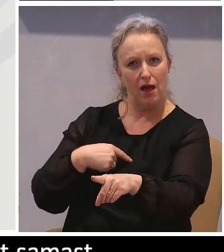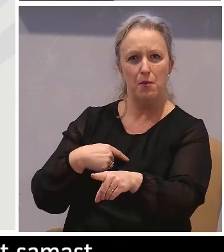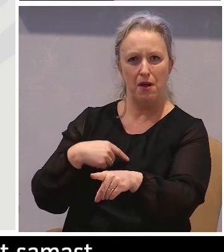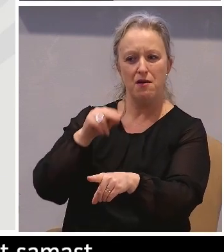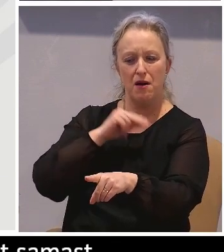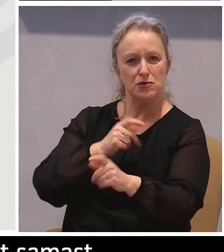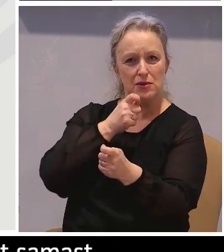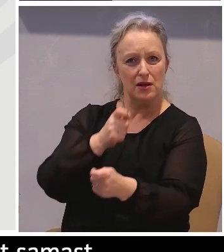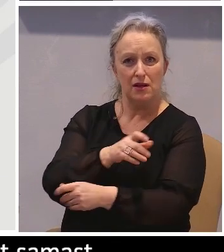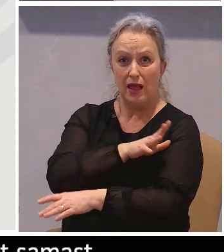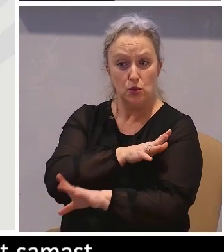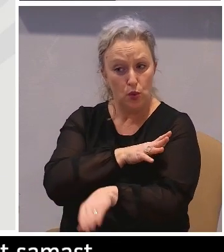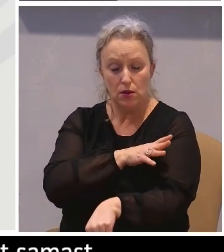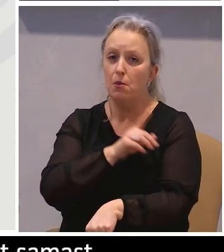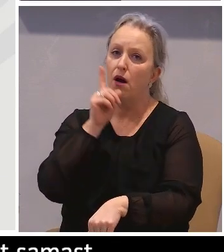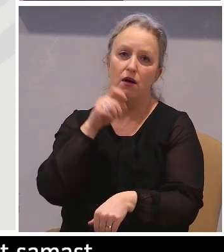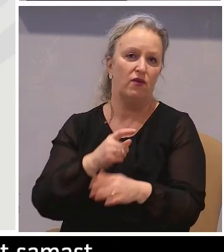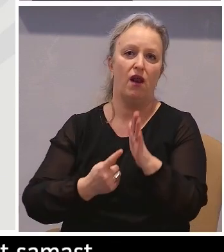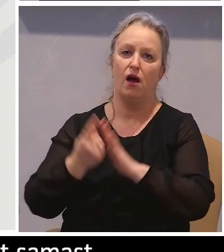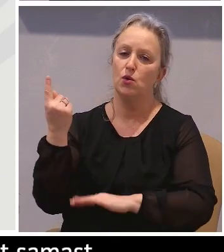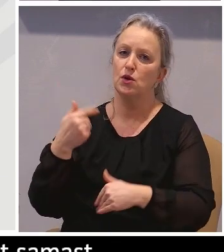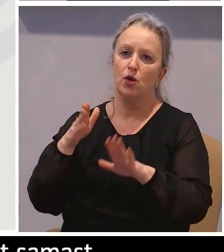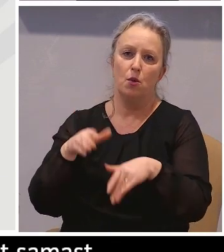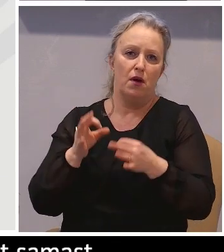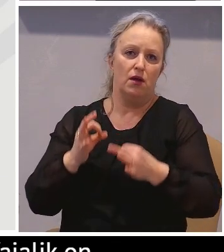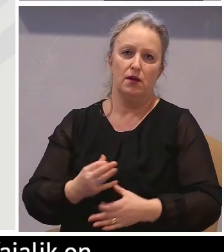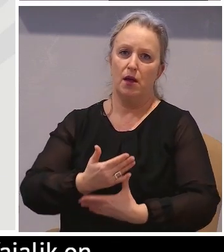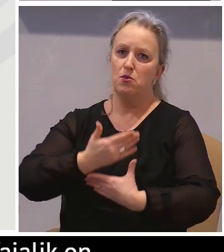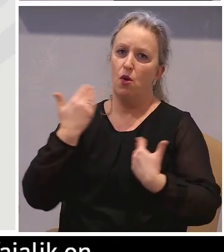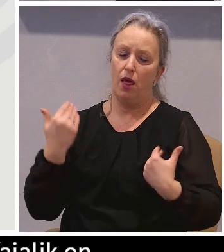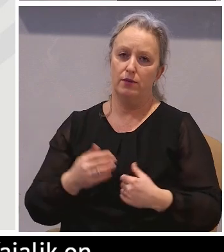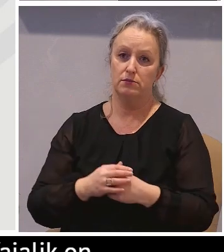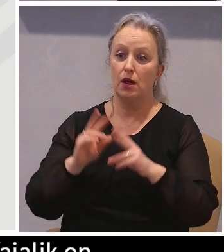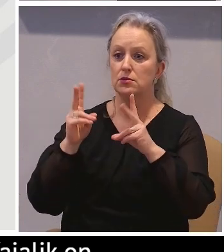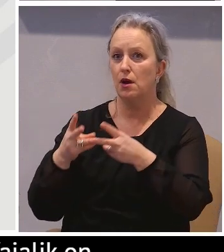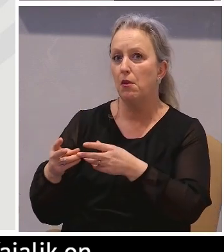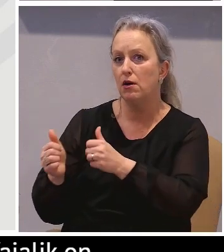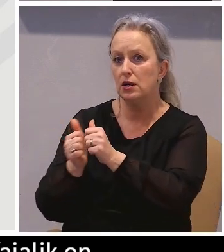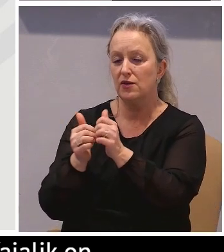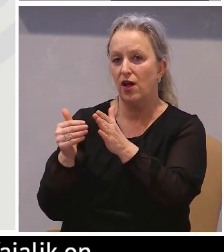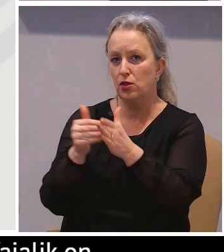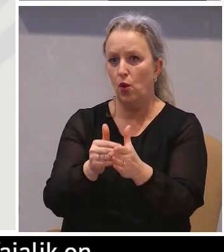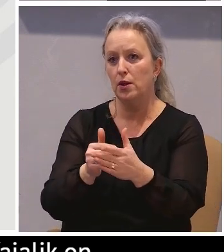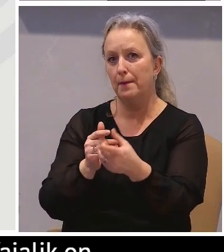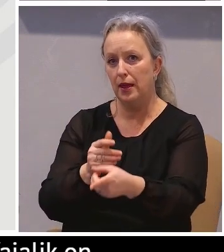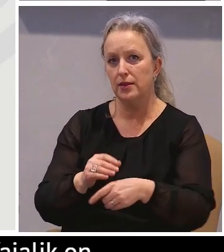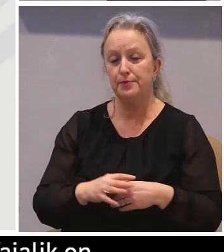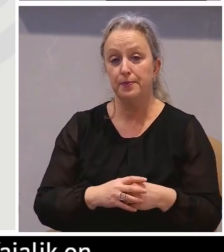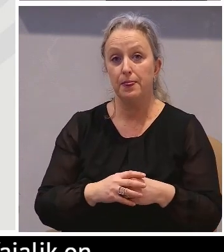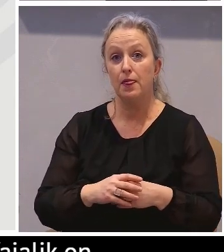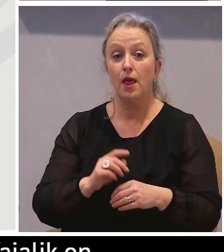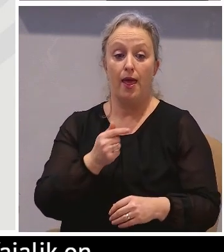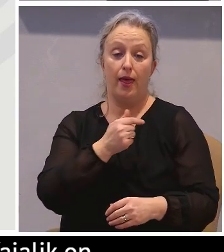to patients to whom it would be effective. It wouldn't be right to administer a medicine